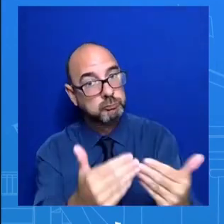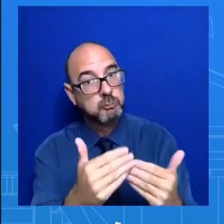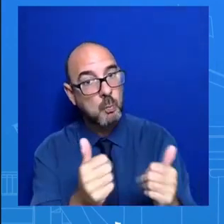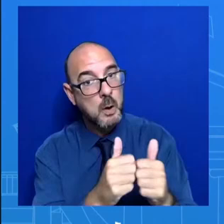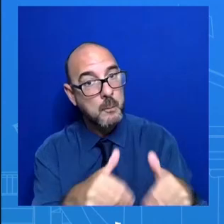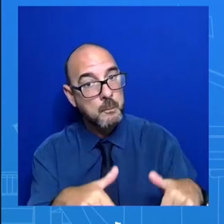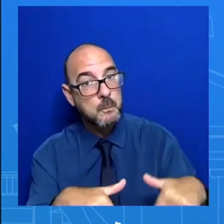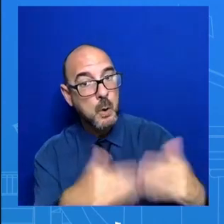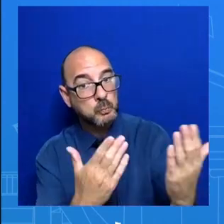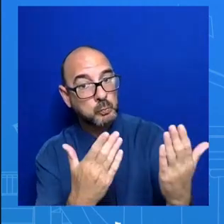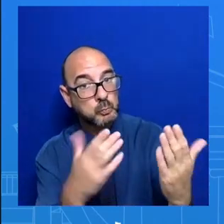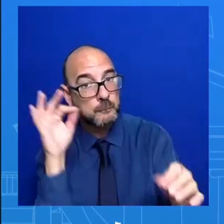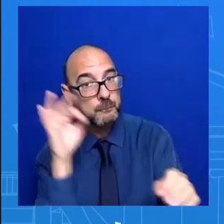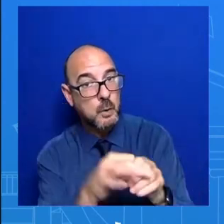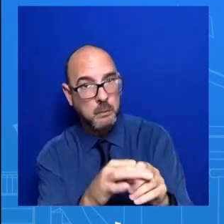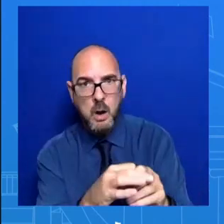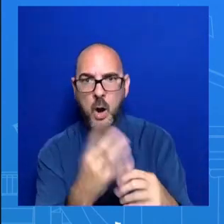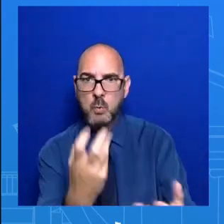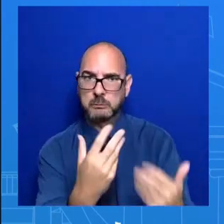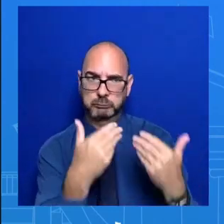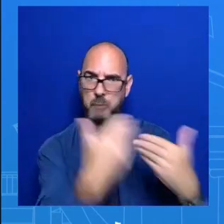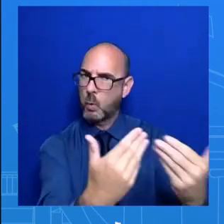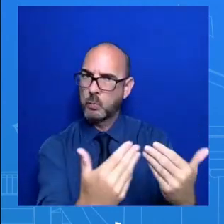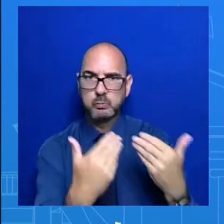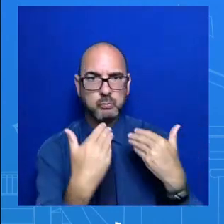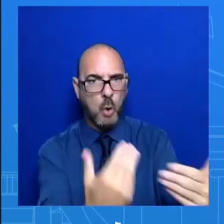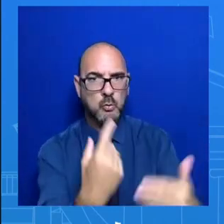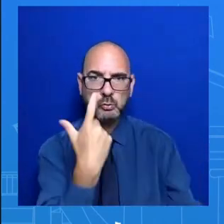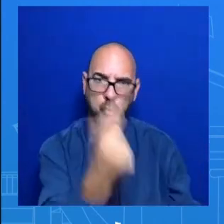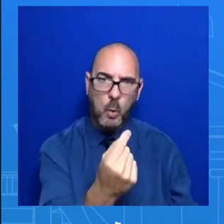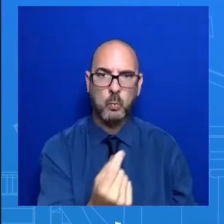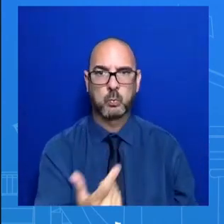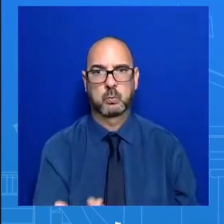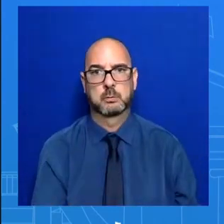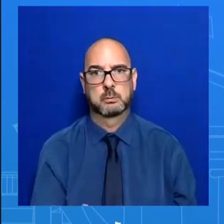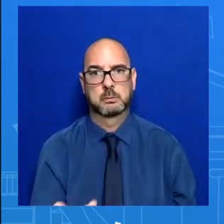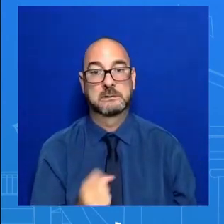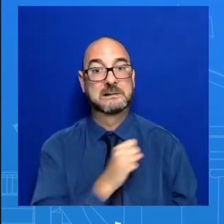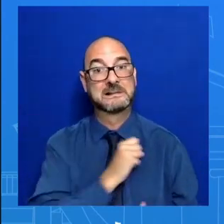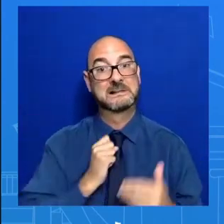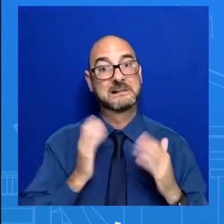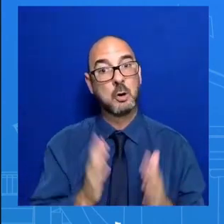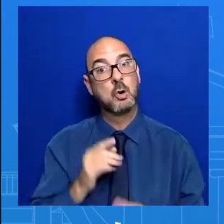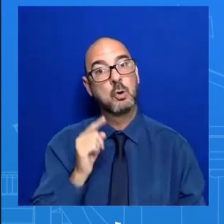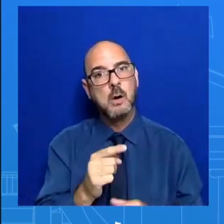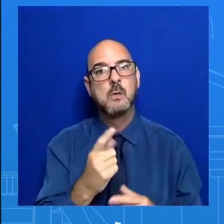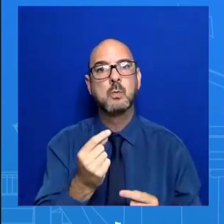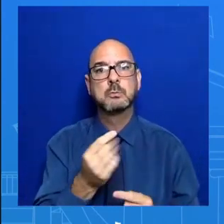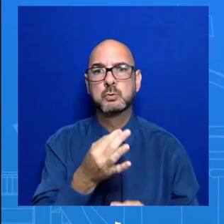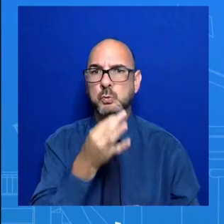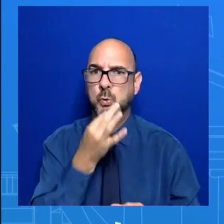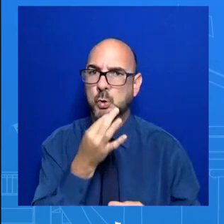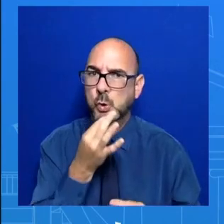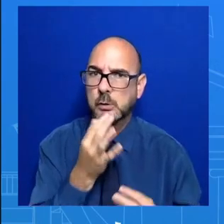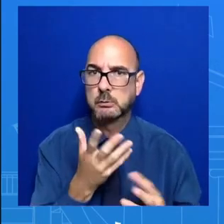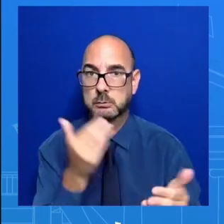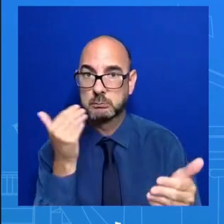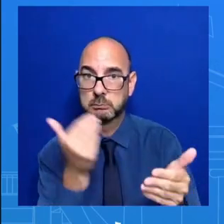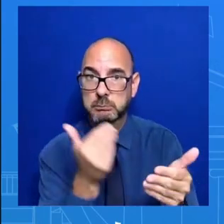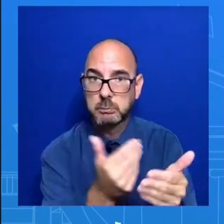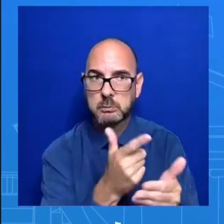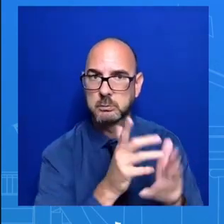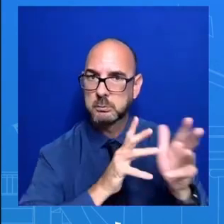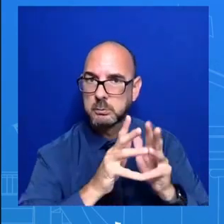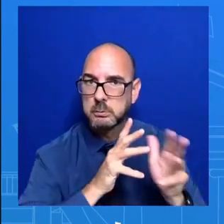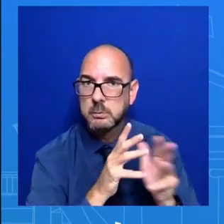well. The senator is very good at this. He's very good at dealing with big legislation, obviously,